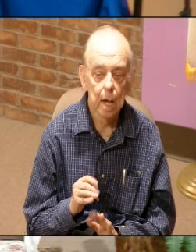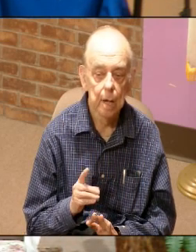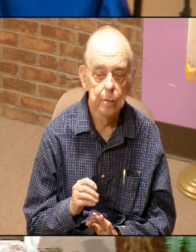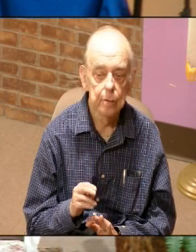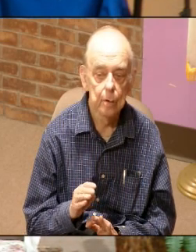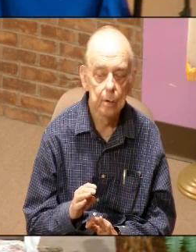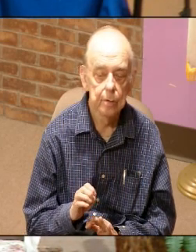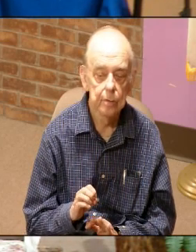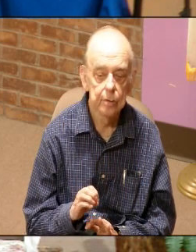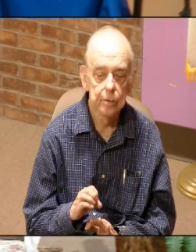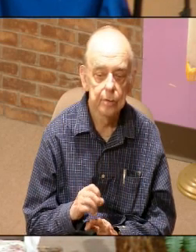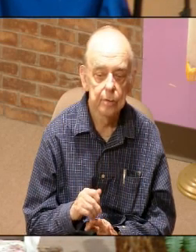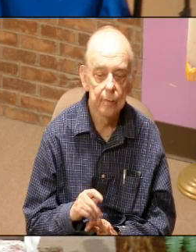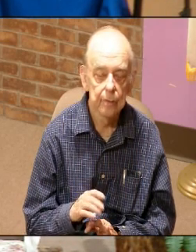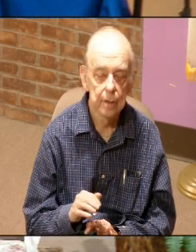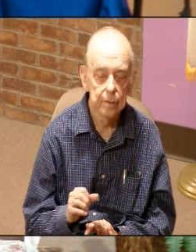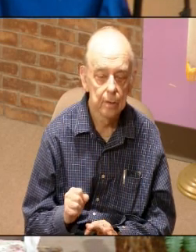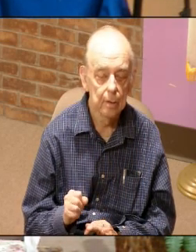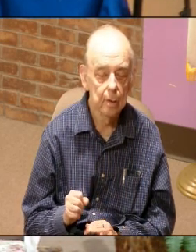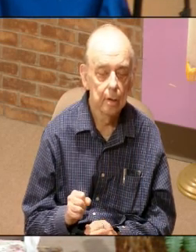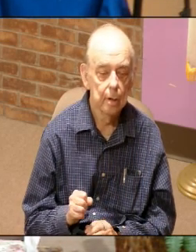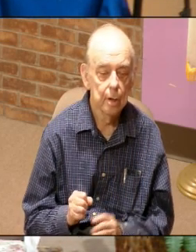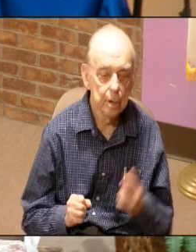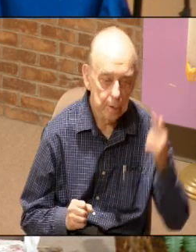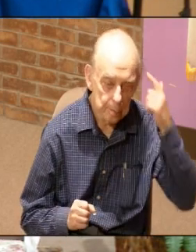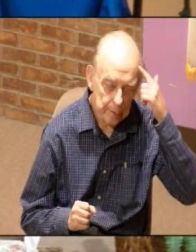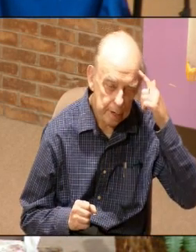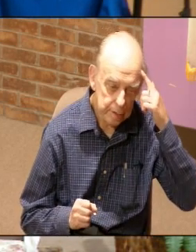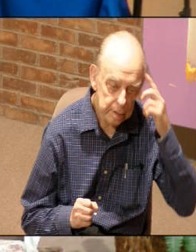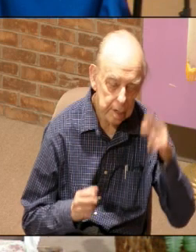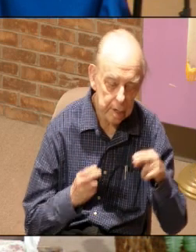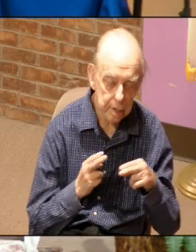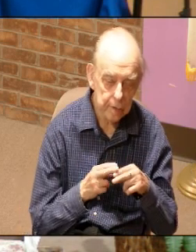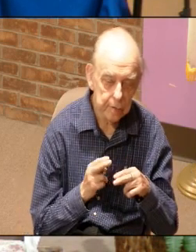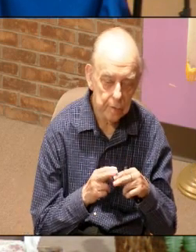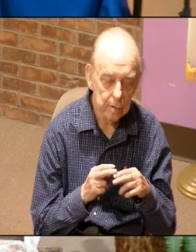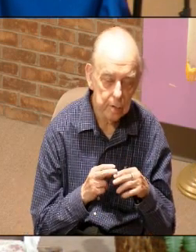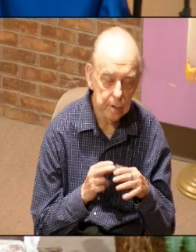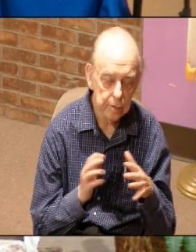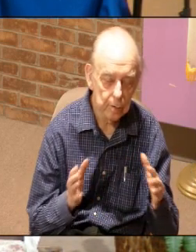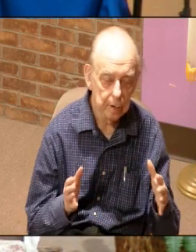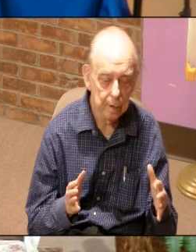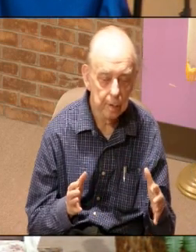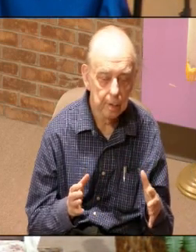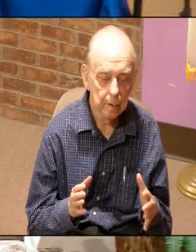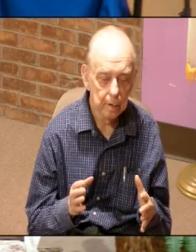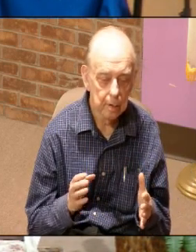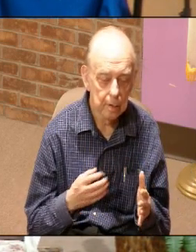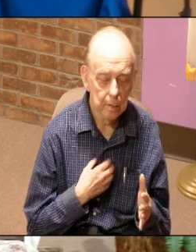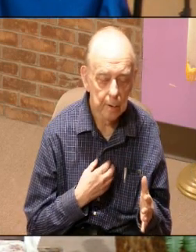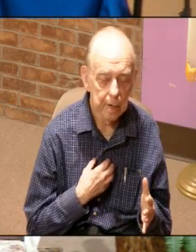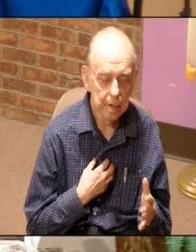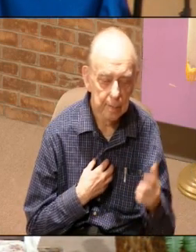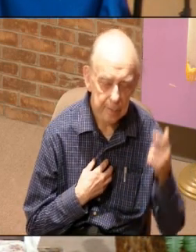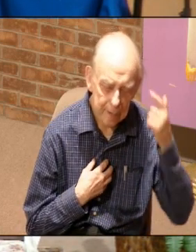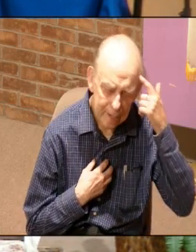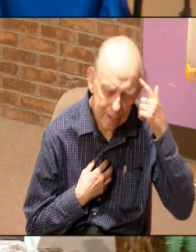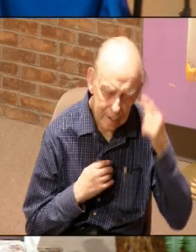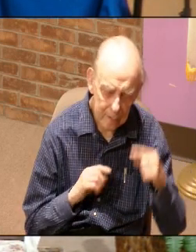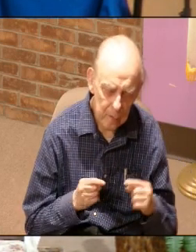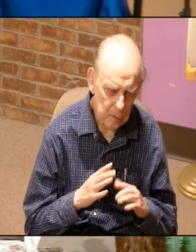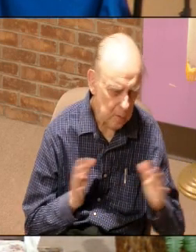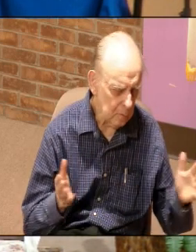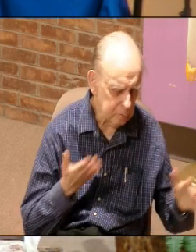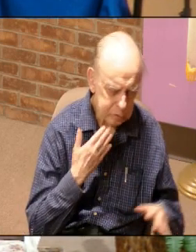Your brain can expand only so far with your skull. She was complaining of headaches and massive